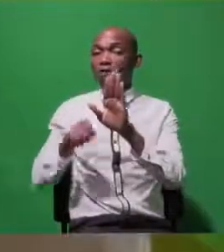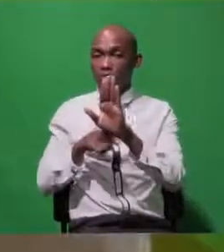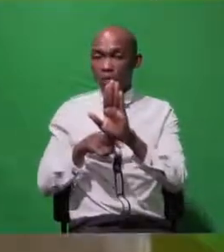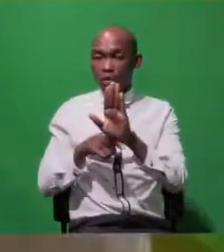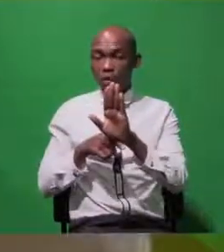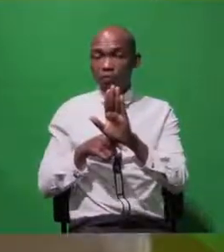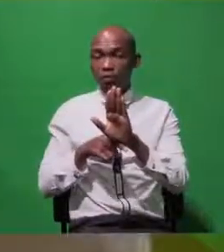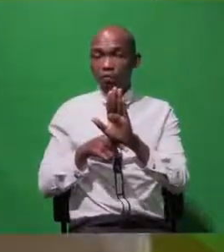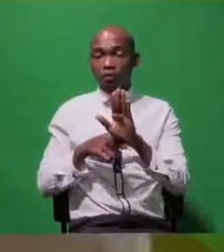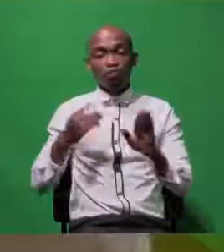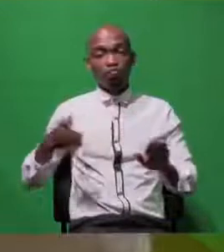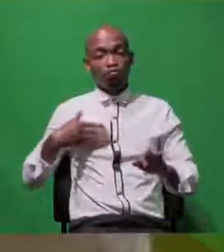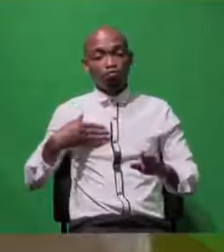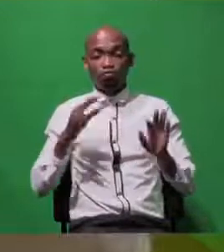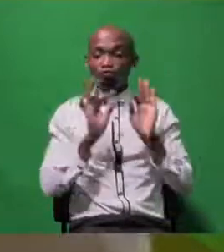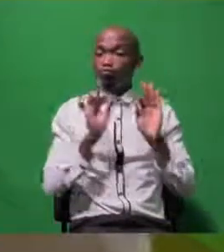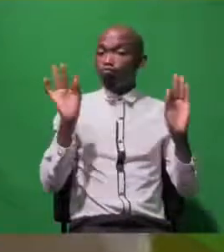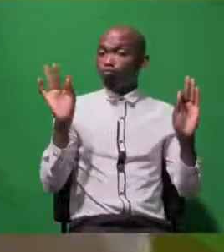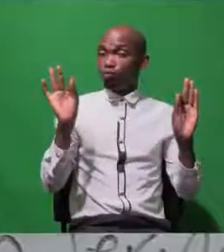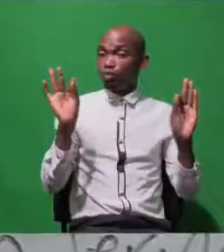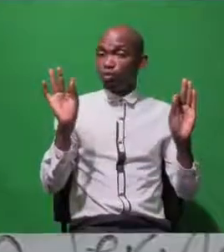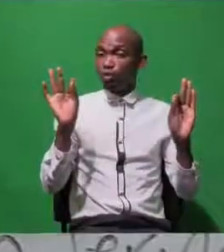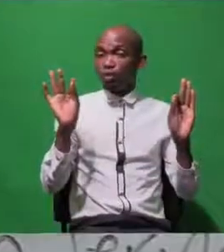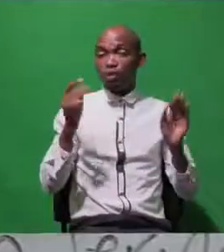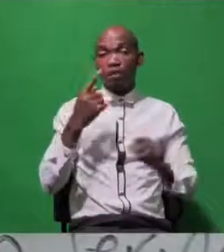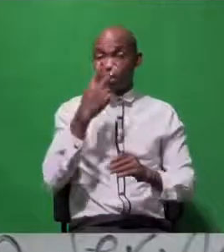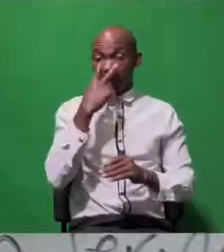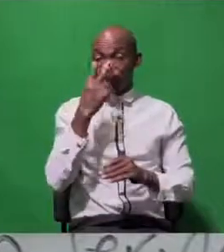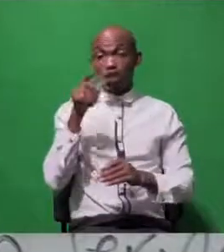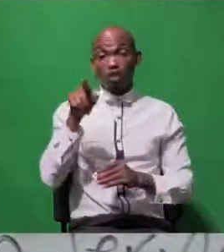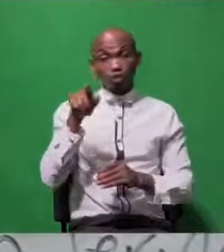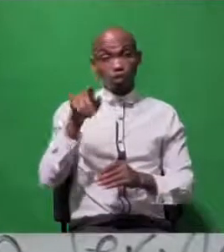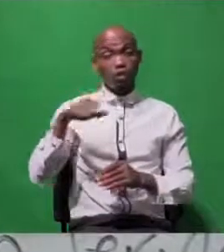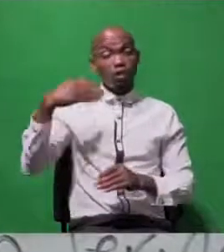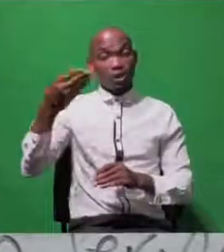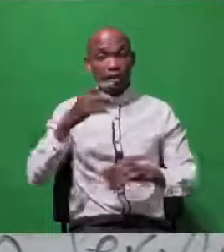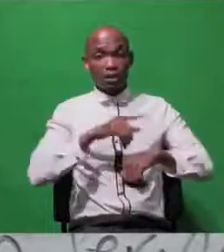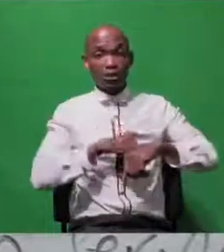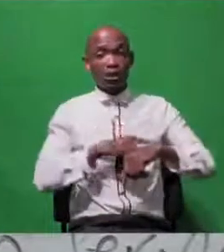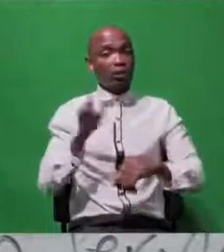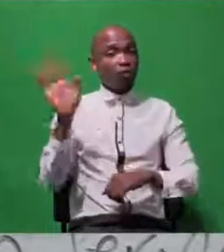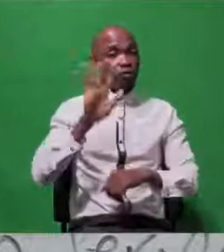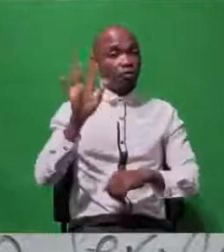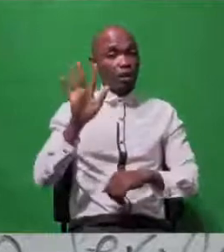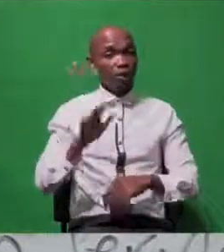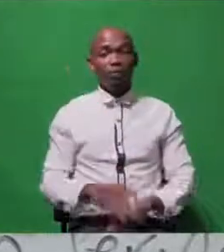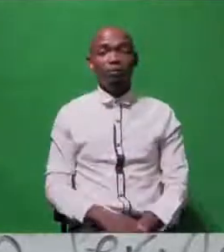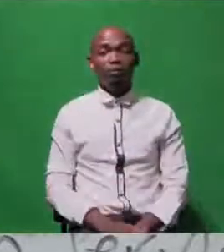I wish you all the best. See you next time. Goodbye.